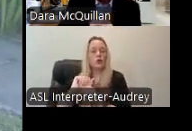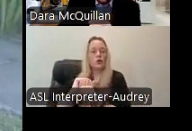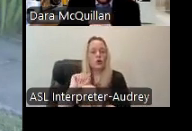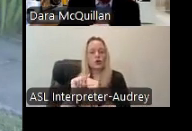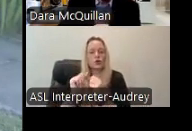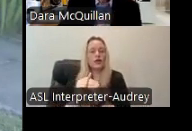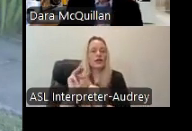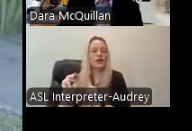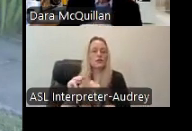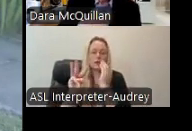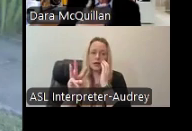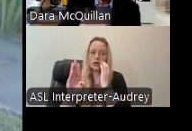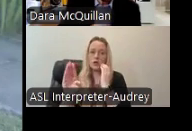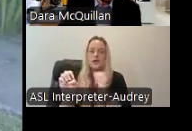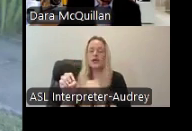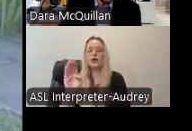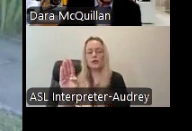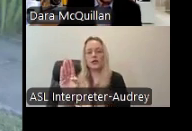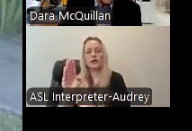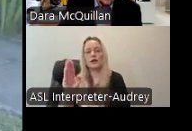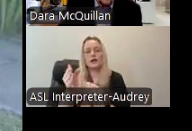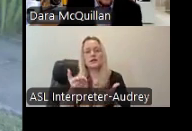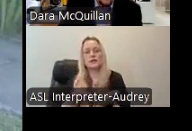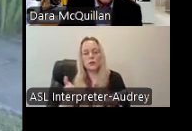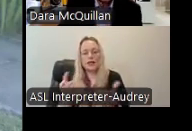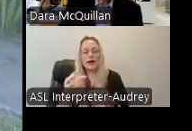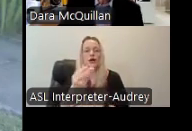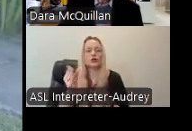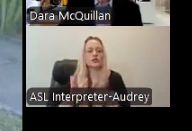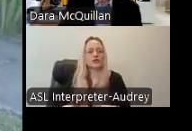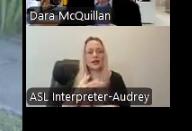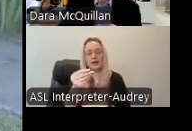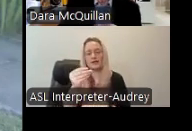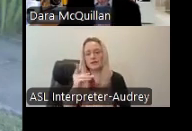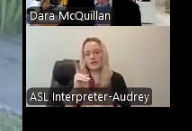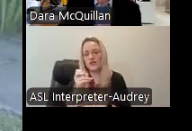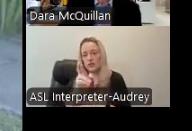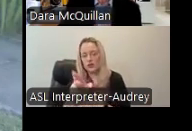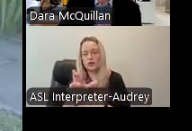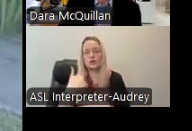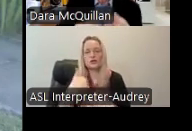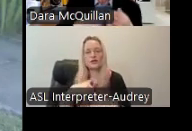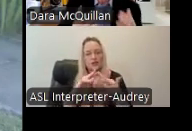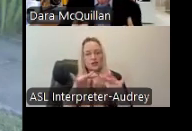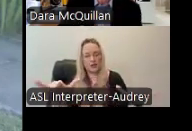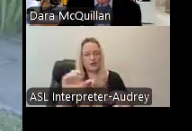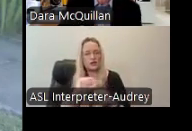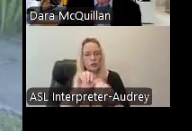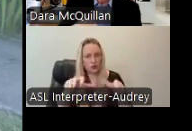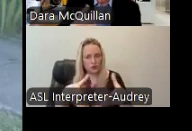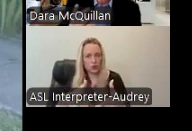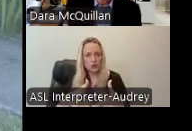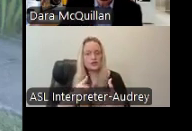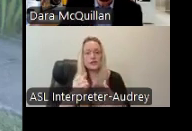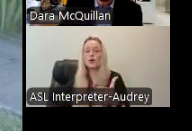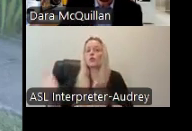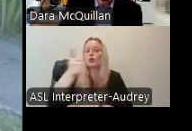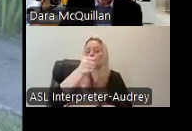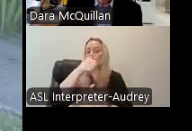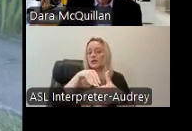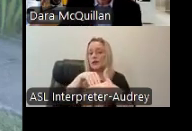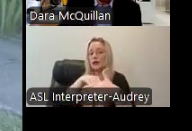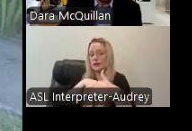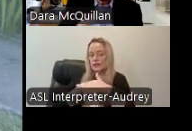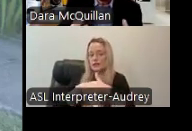suppliers and vendors. They have a very diverse workforce. They prioritize accessibility and